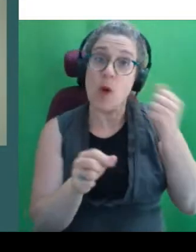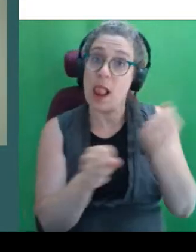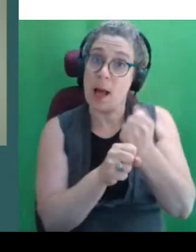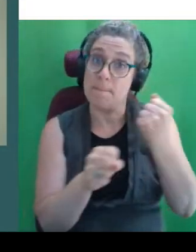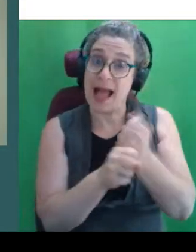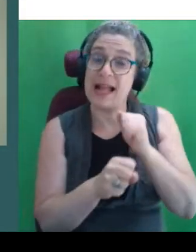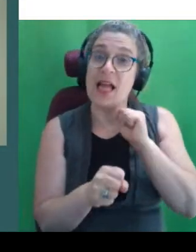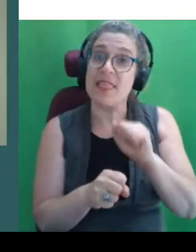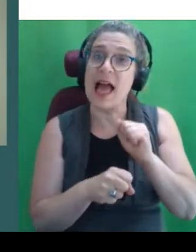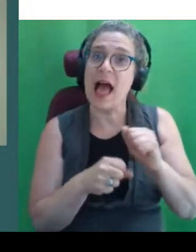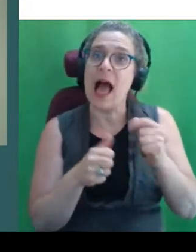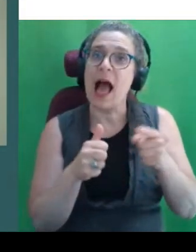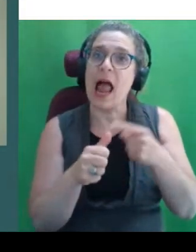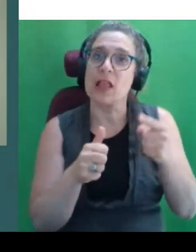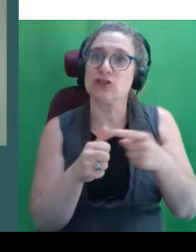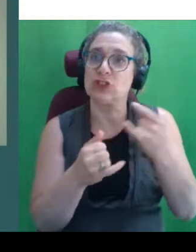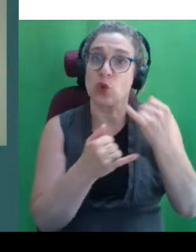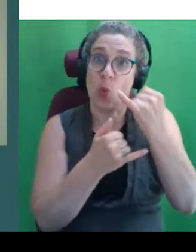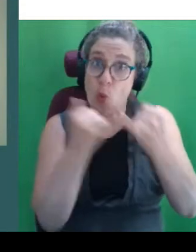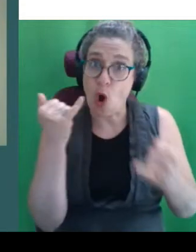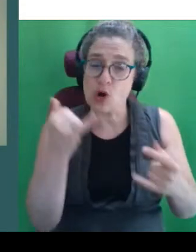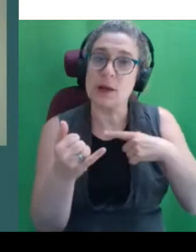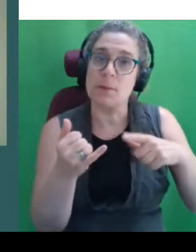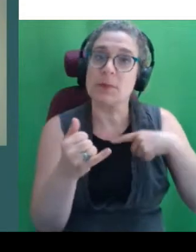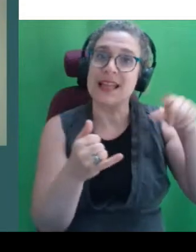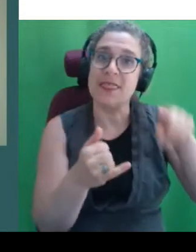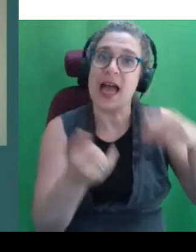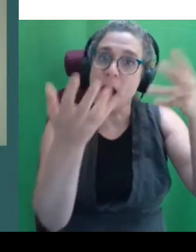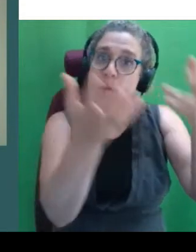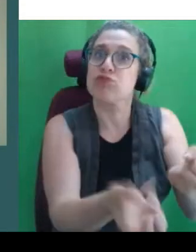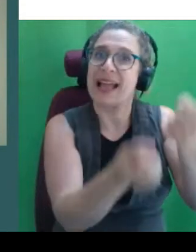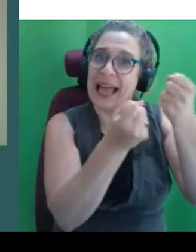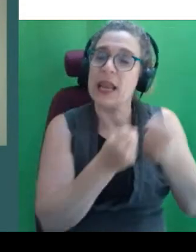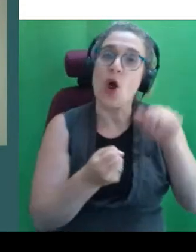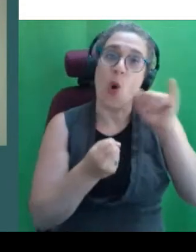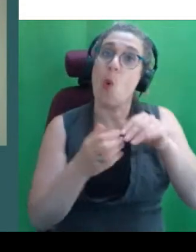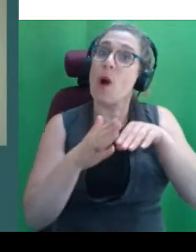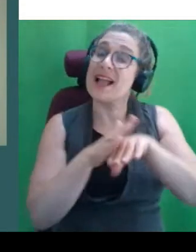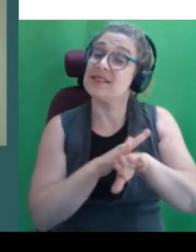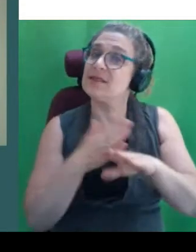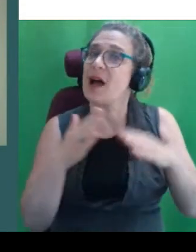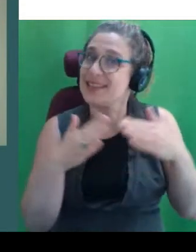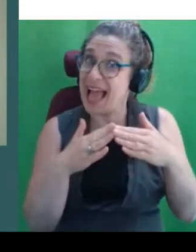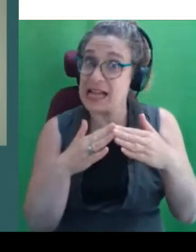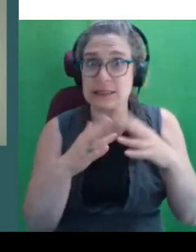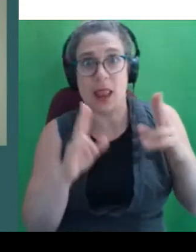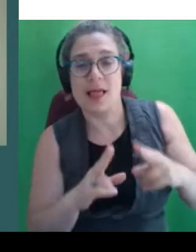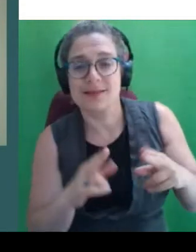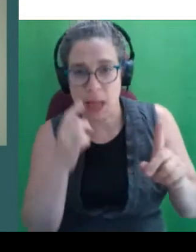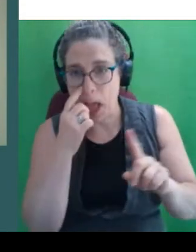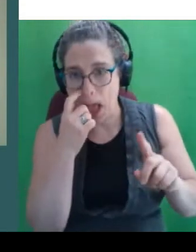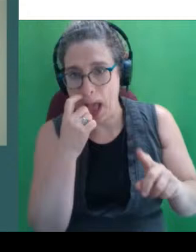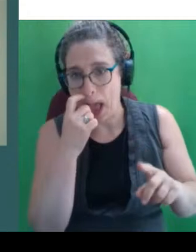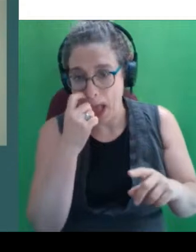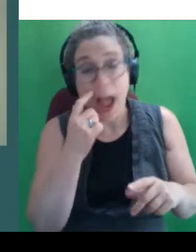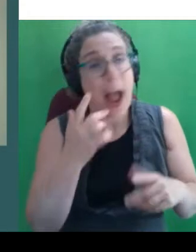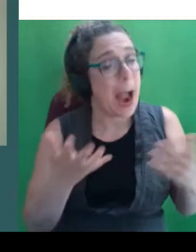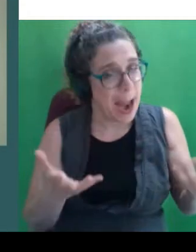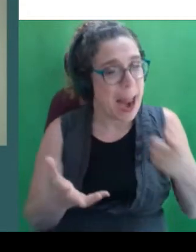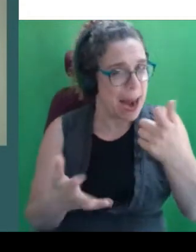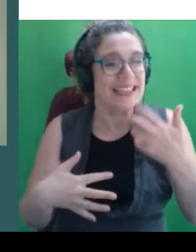that the cat can bring in, as well as the FeLD1? Yeah, that's a really interesting one. And we know